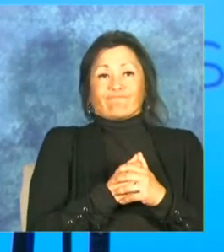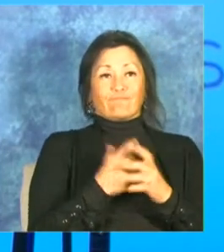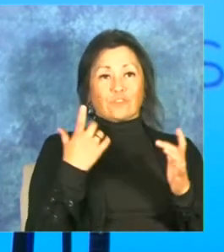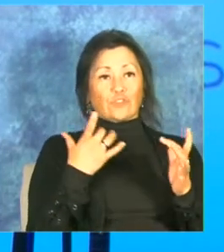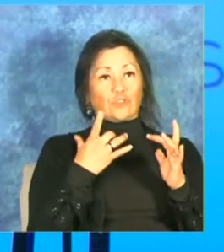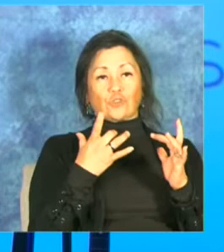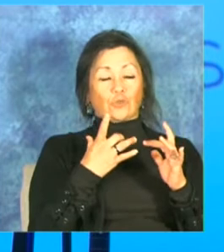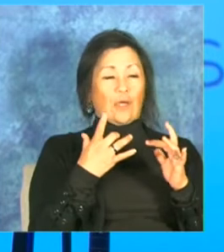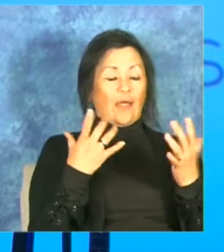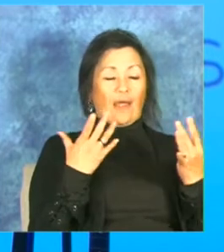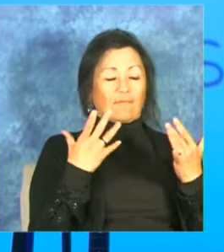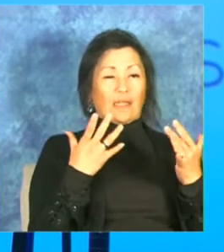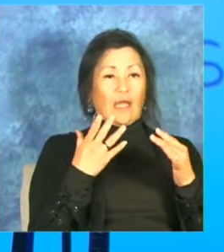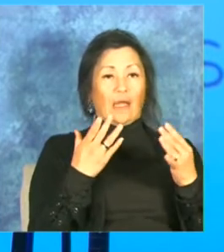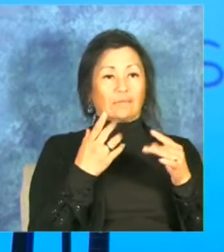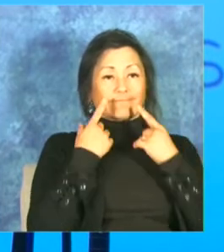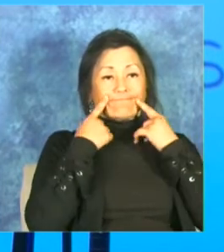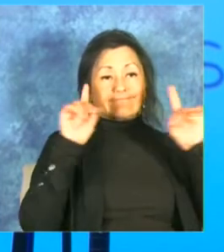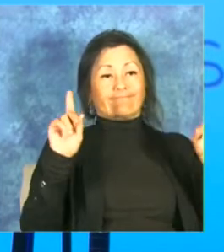to get to a breakthrough point,